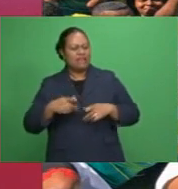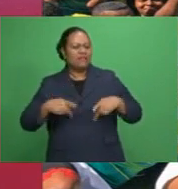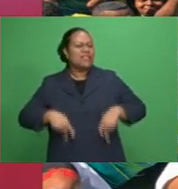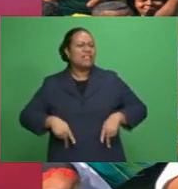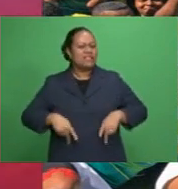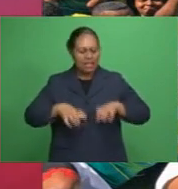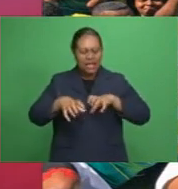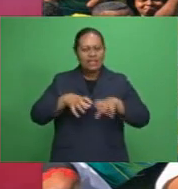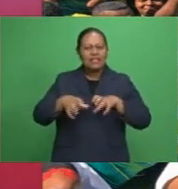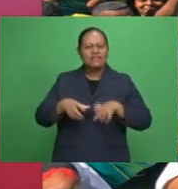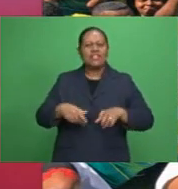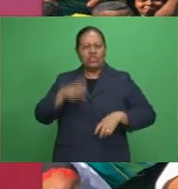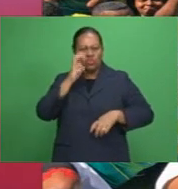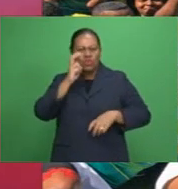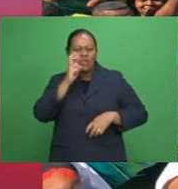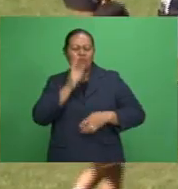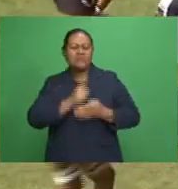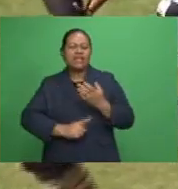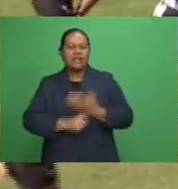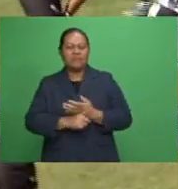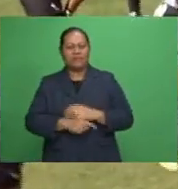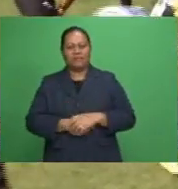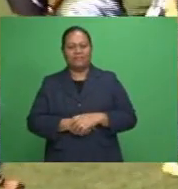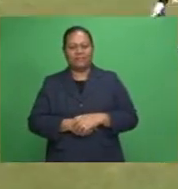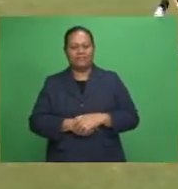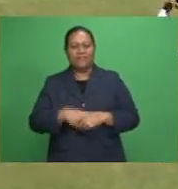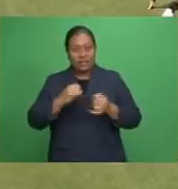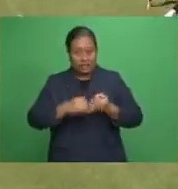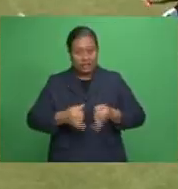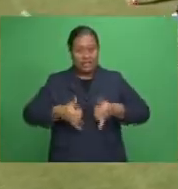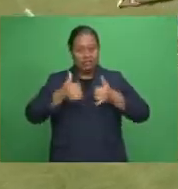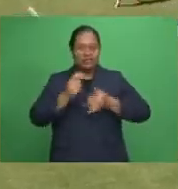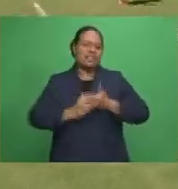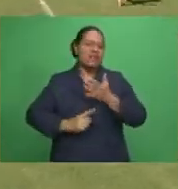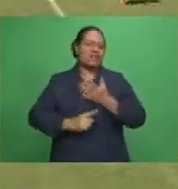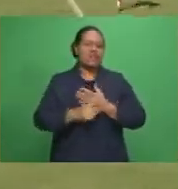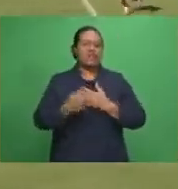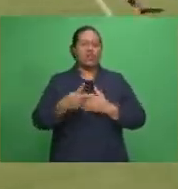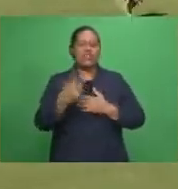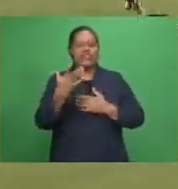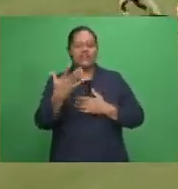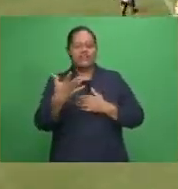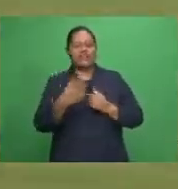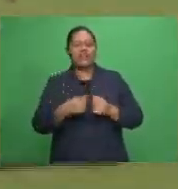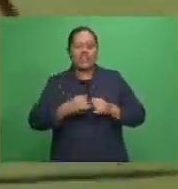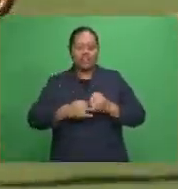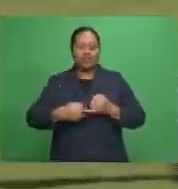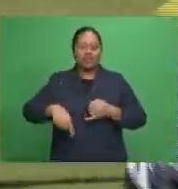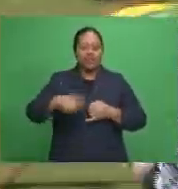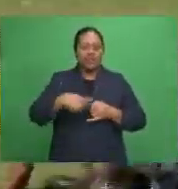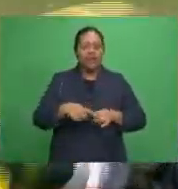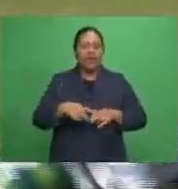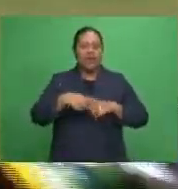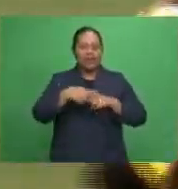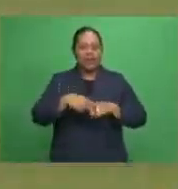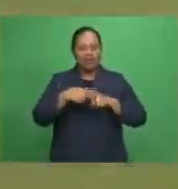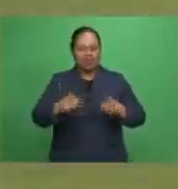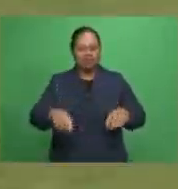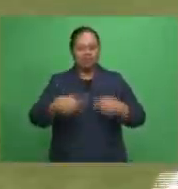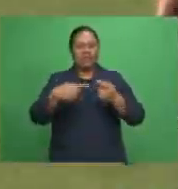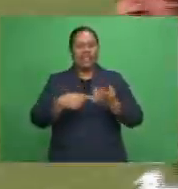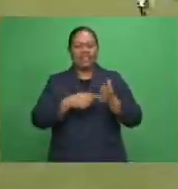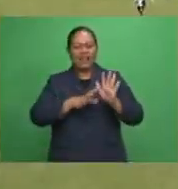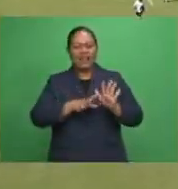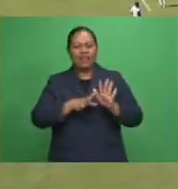They are training. The Skipper Cup kicks off on the 25th when Suva faces Nandronga and FIJRU takes